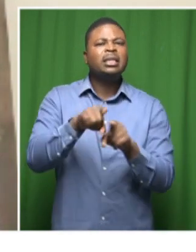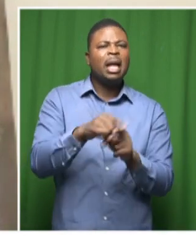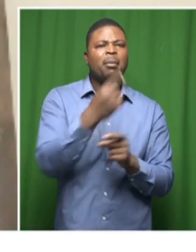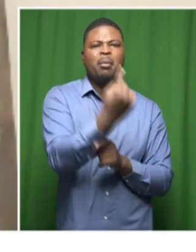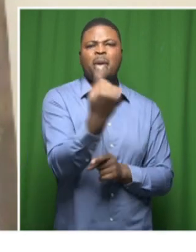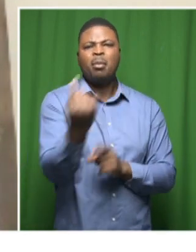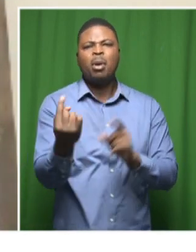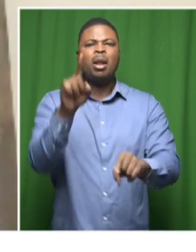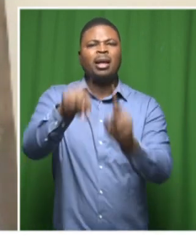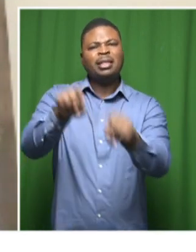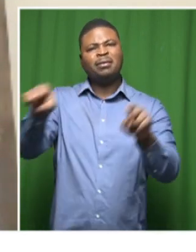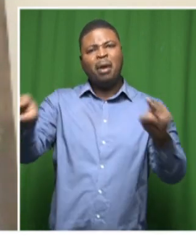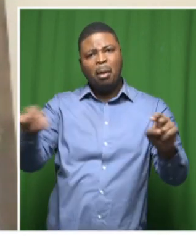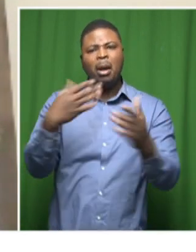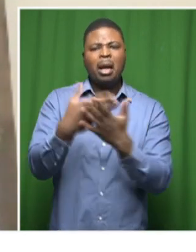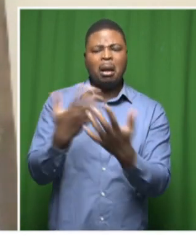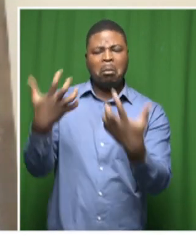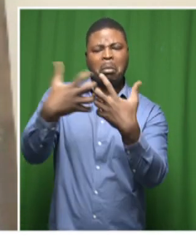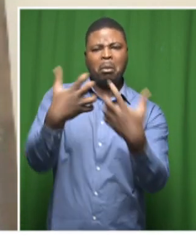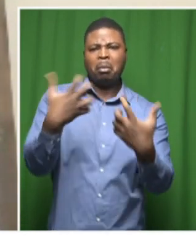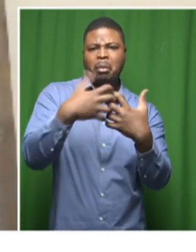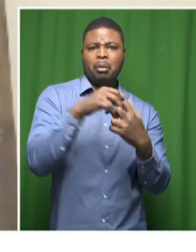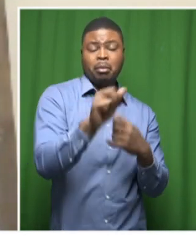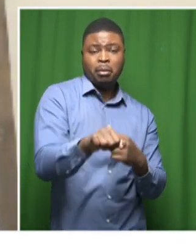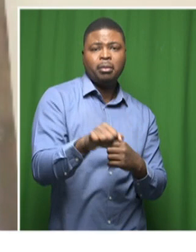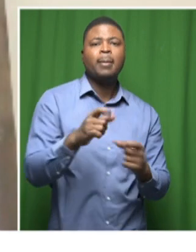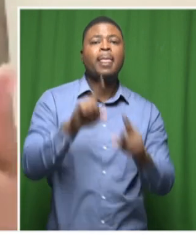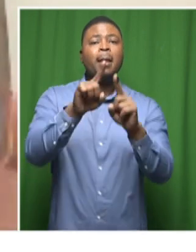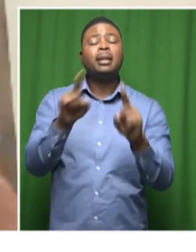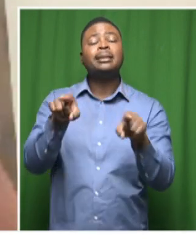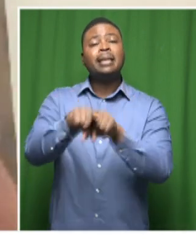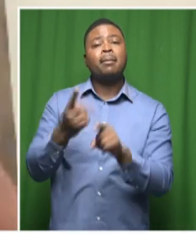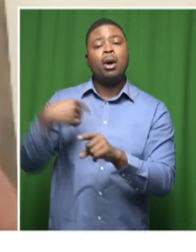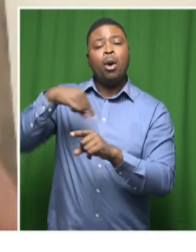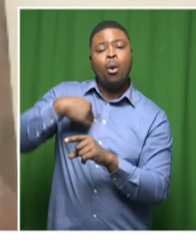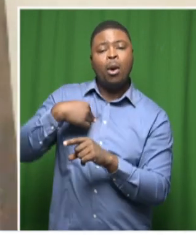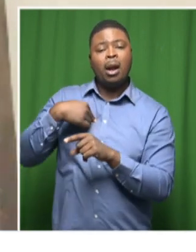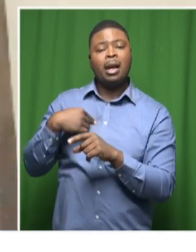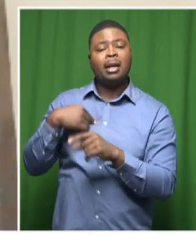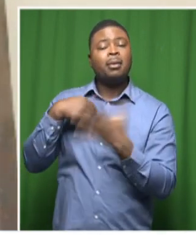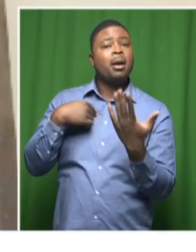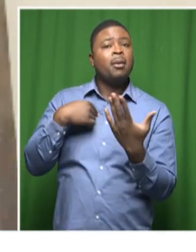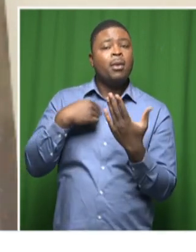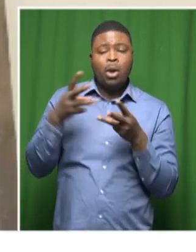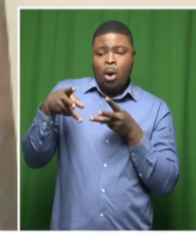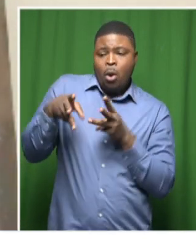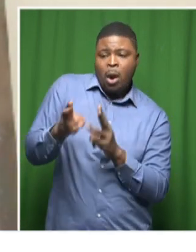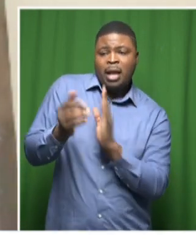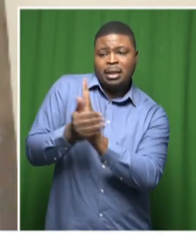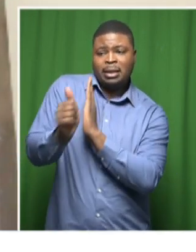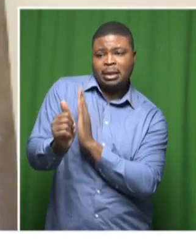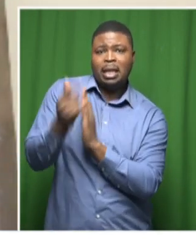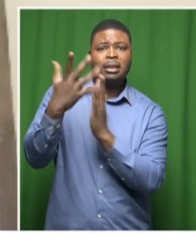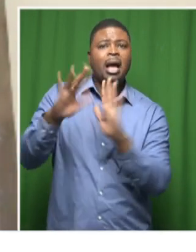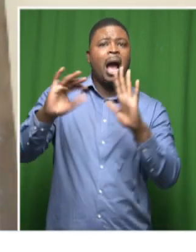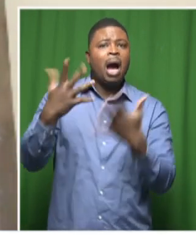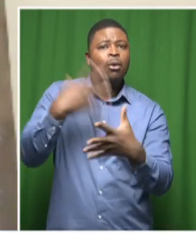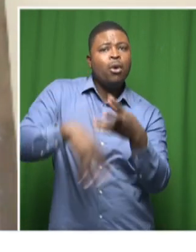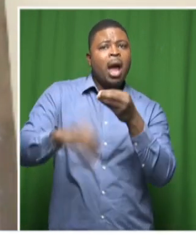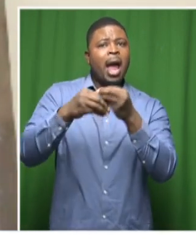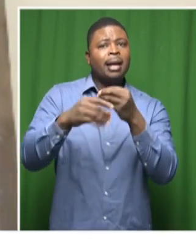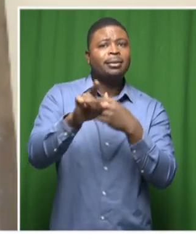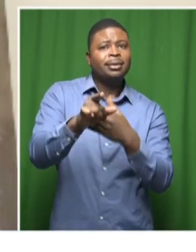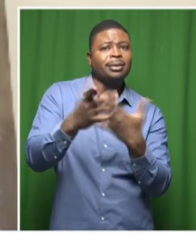there's probably also a need for us to be a little bit more critical about the kind of application of those skills into certain industries. And that's probably